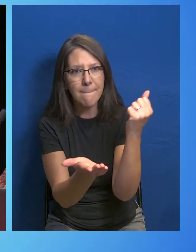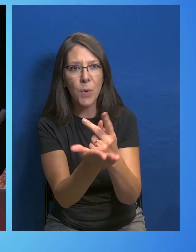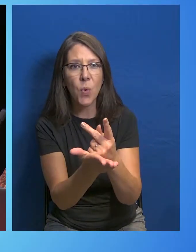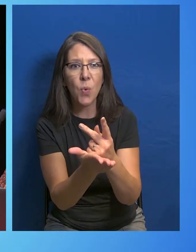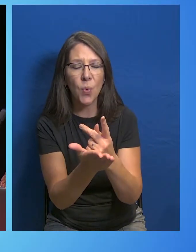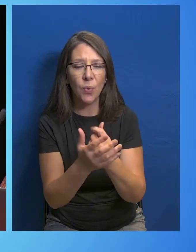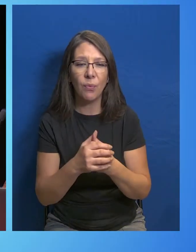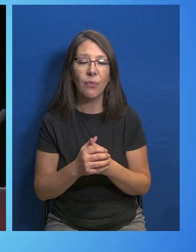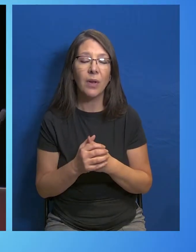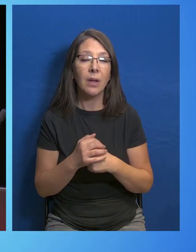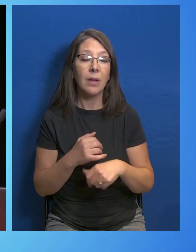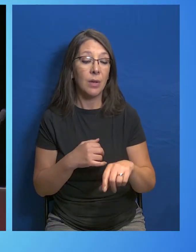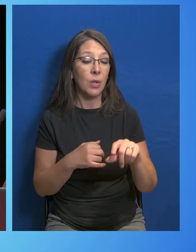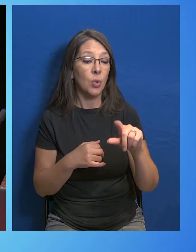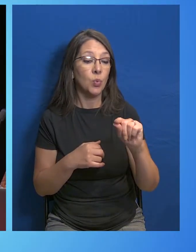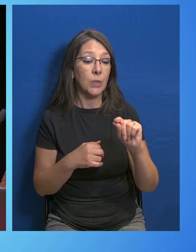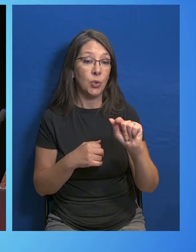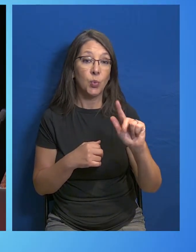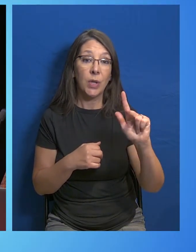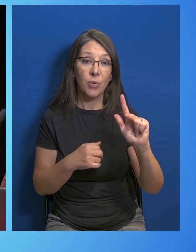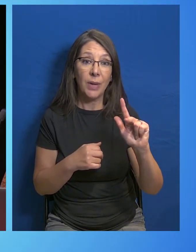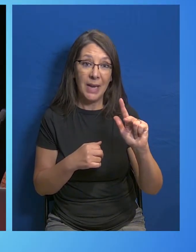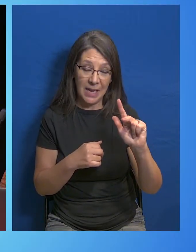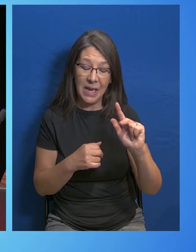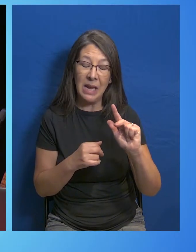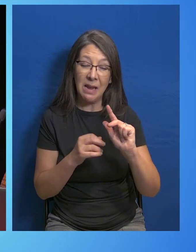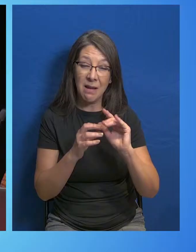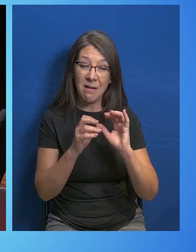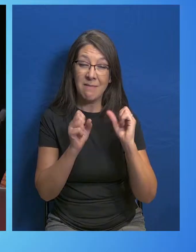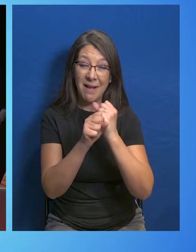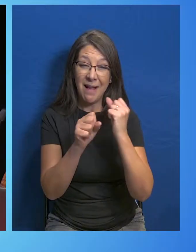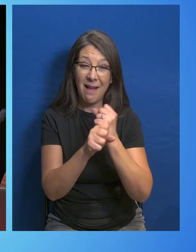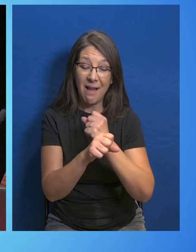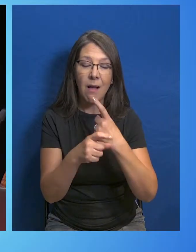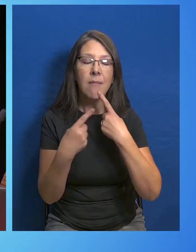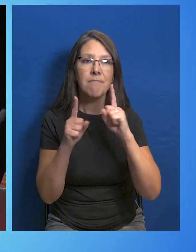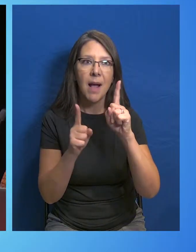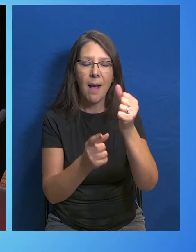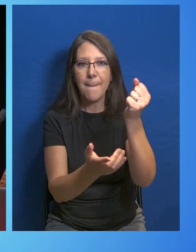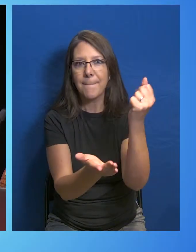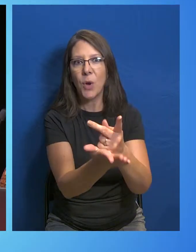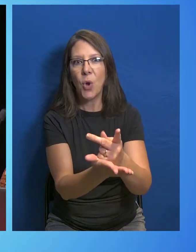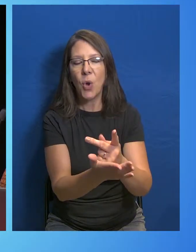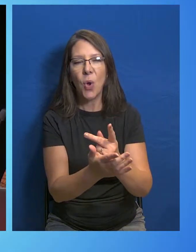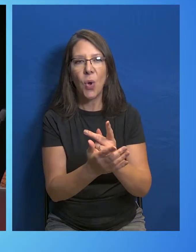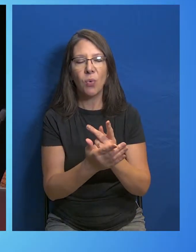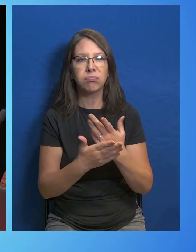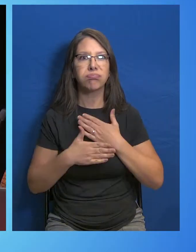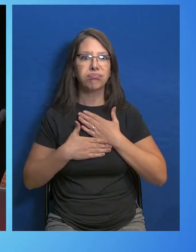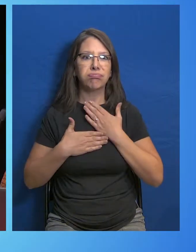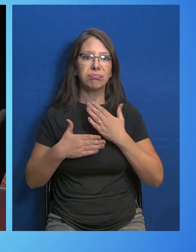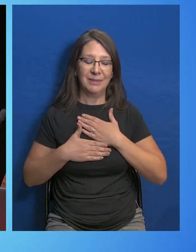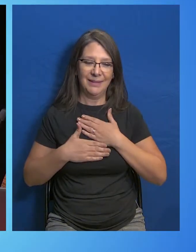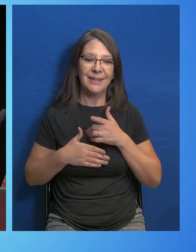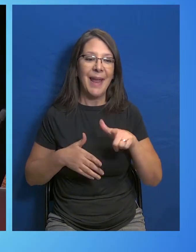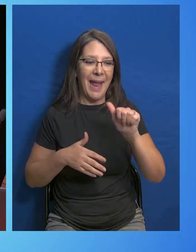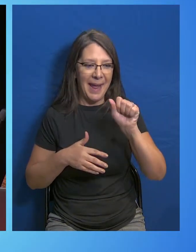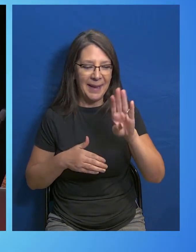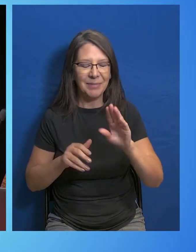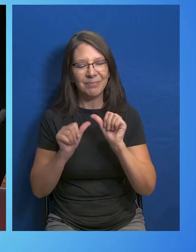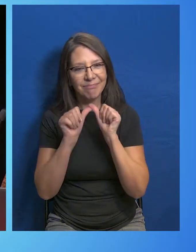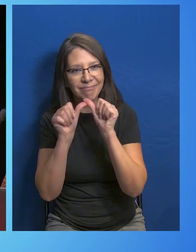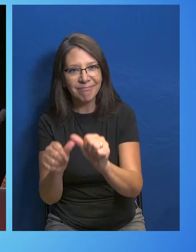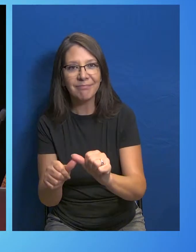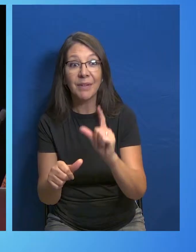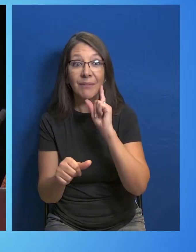In 2023, we did successfully fight for a continuation bill to be signed, which approved ASDB to continue for 4